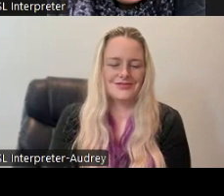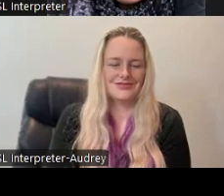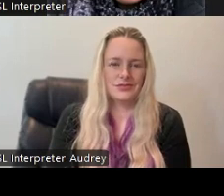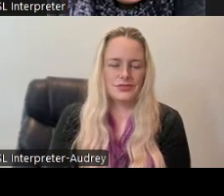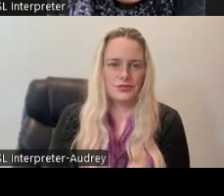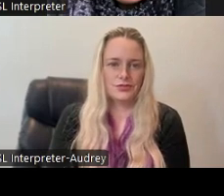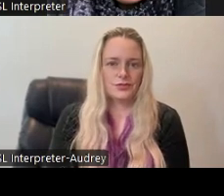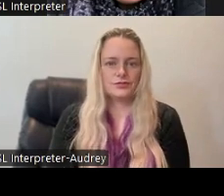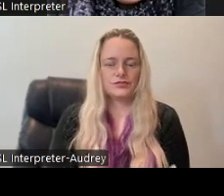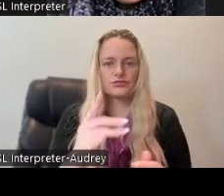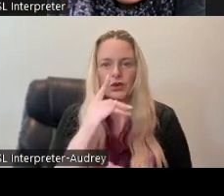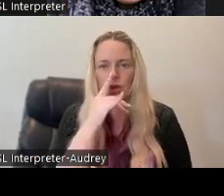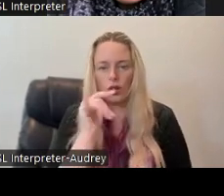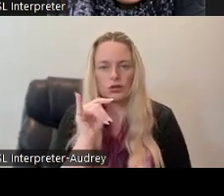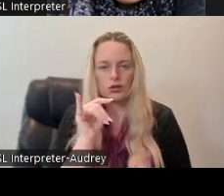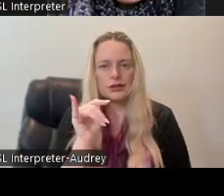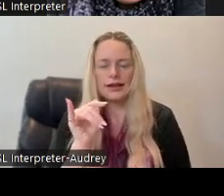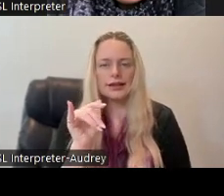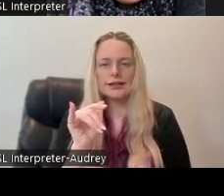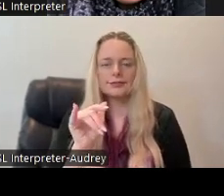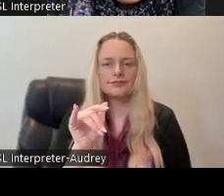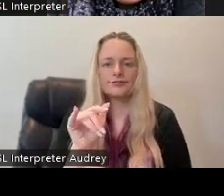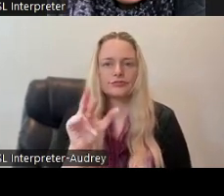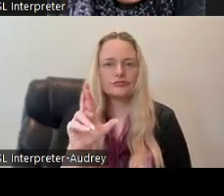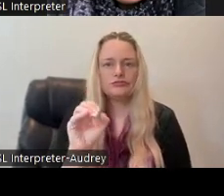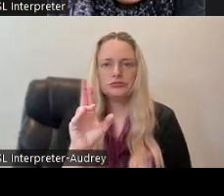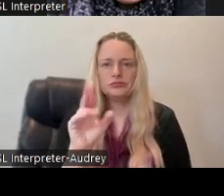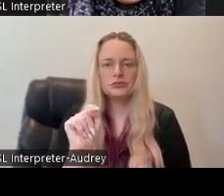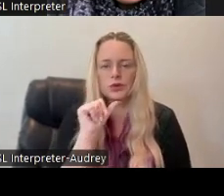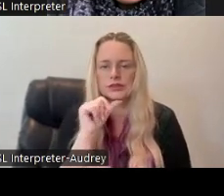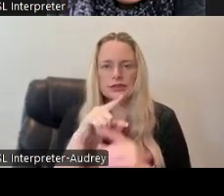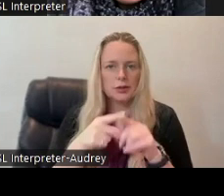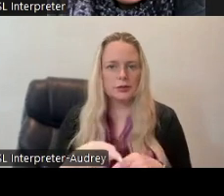Looks like we're not able to get Mr. Marcucci's line unmuted.